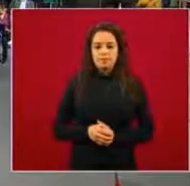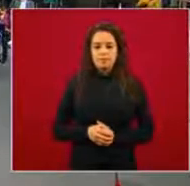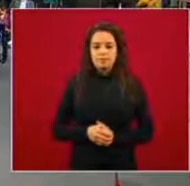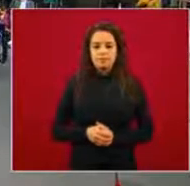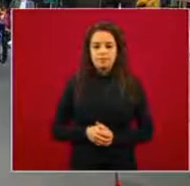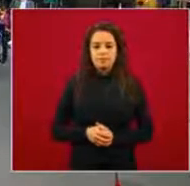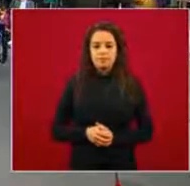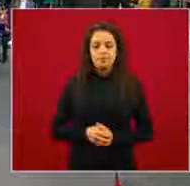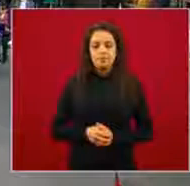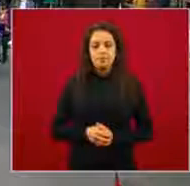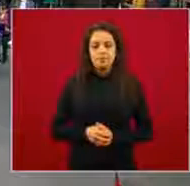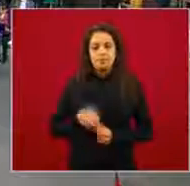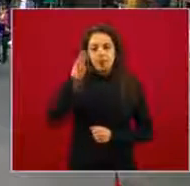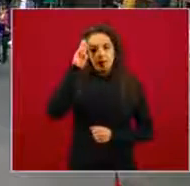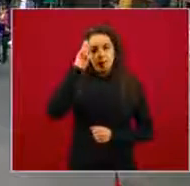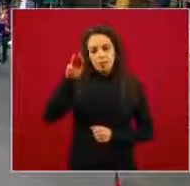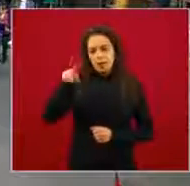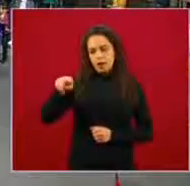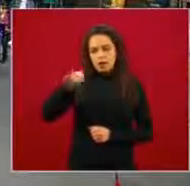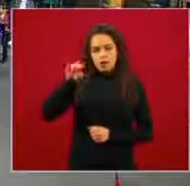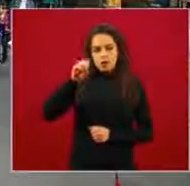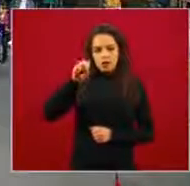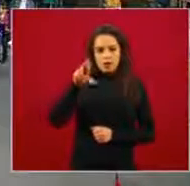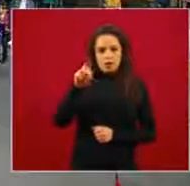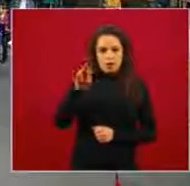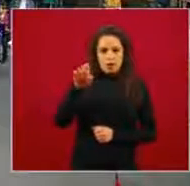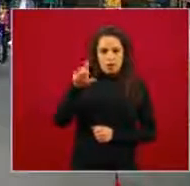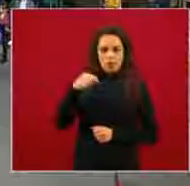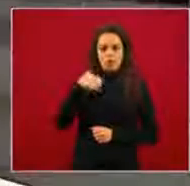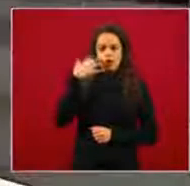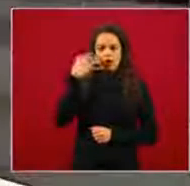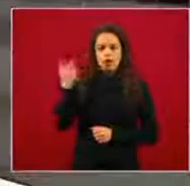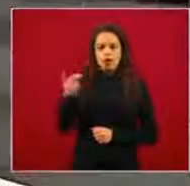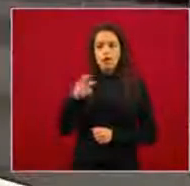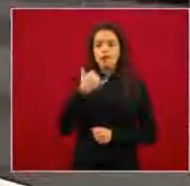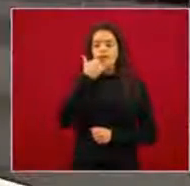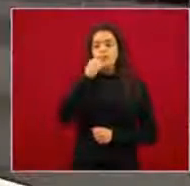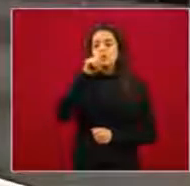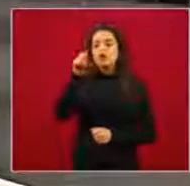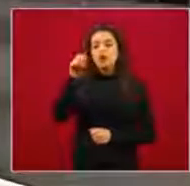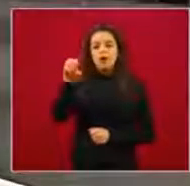Saludable. Professor Jose Robledo, I would like to ask you,